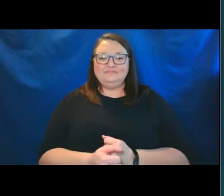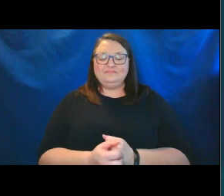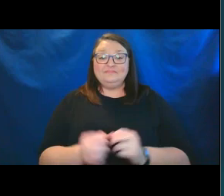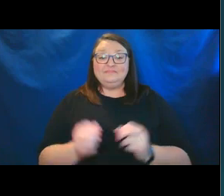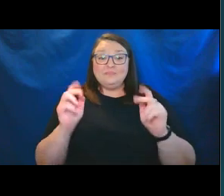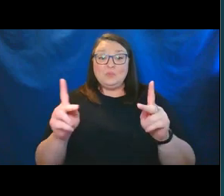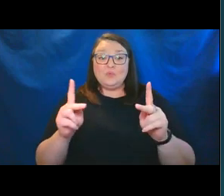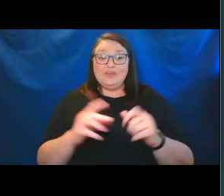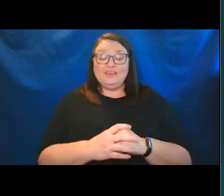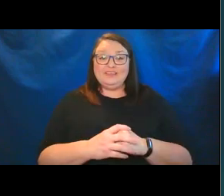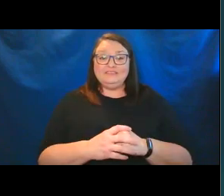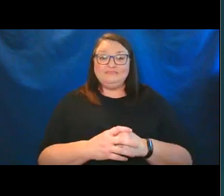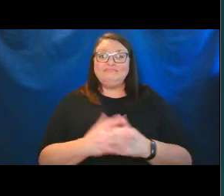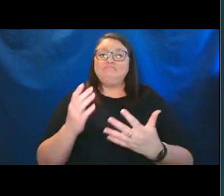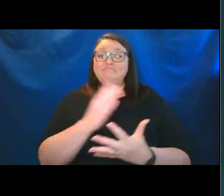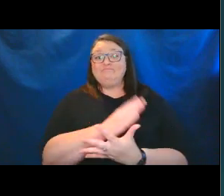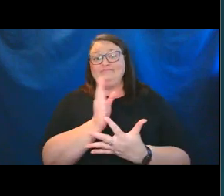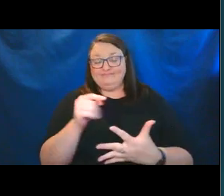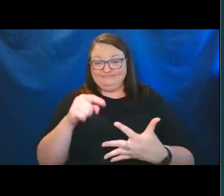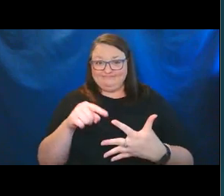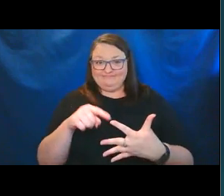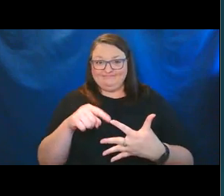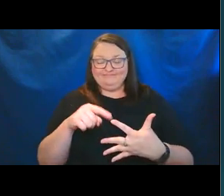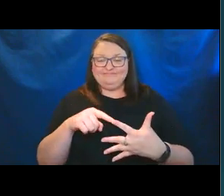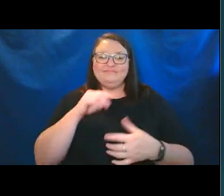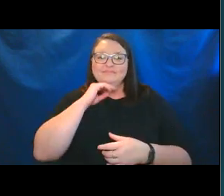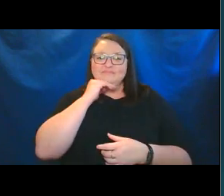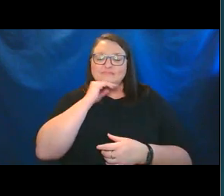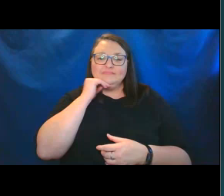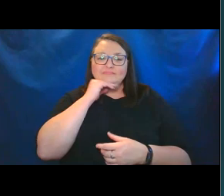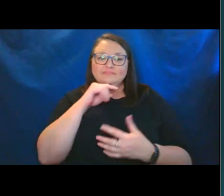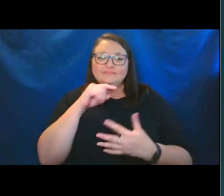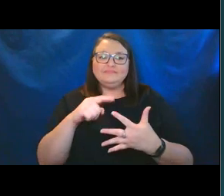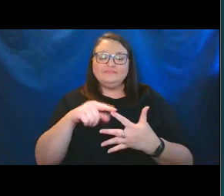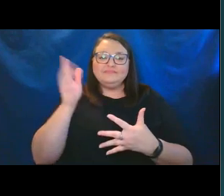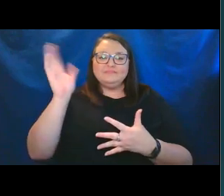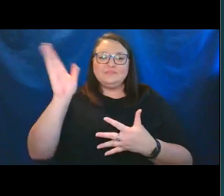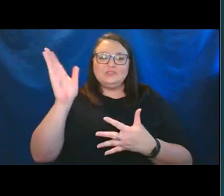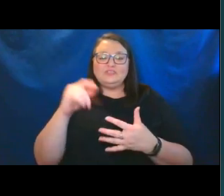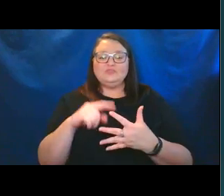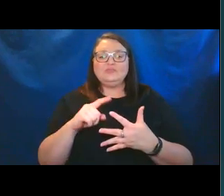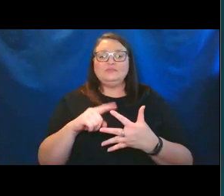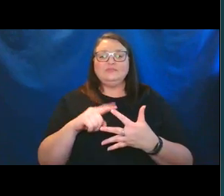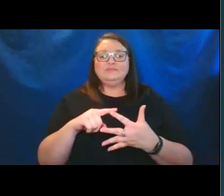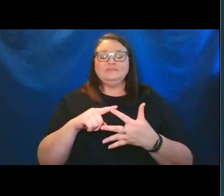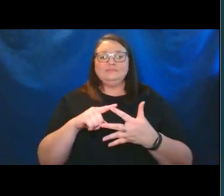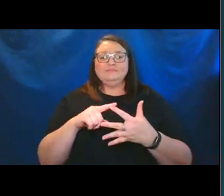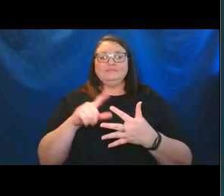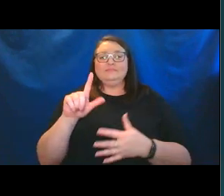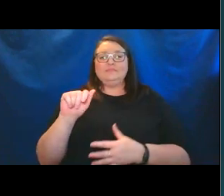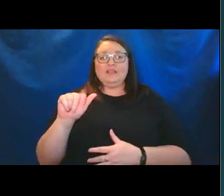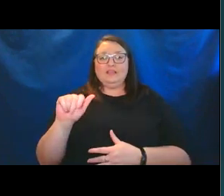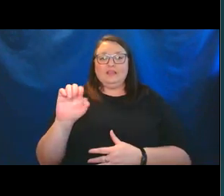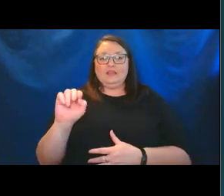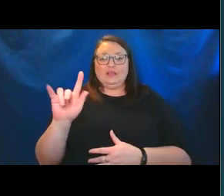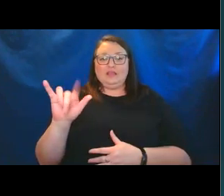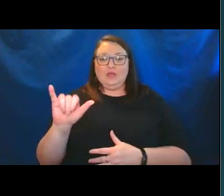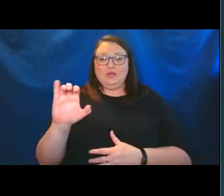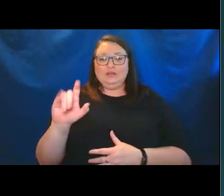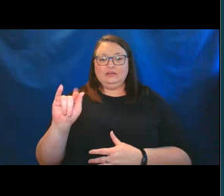Okay, so then what we'll jump to next is Los Angeles County Climate